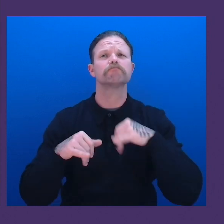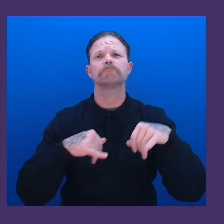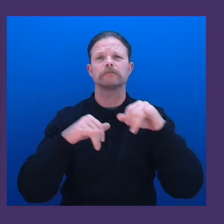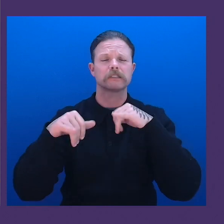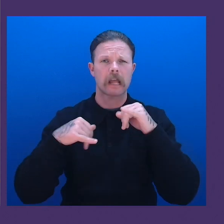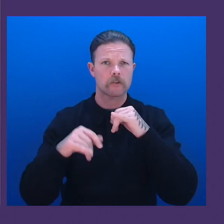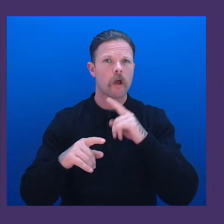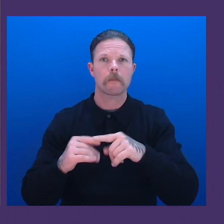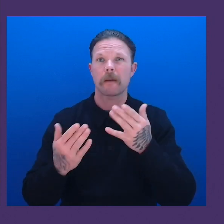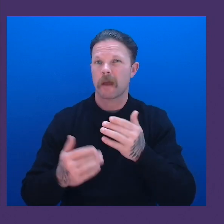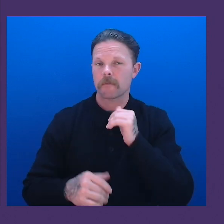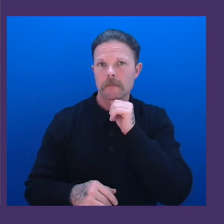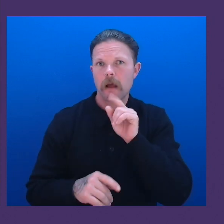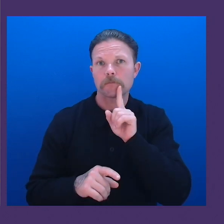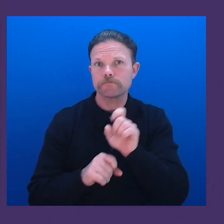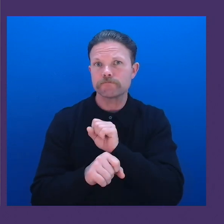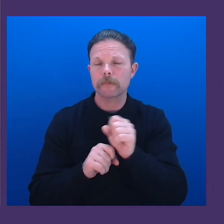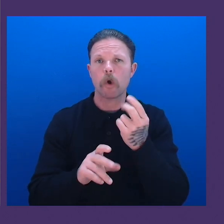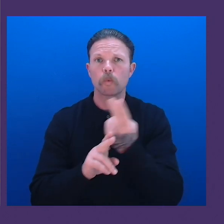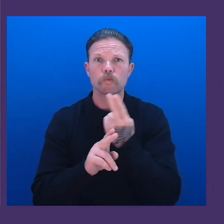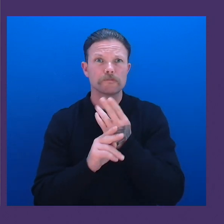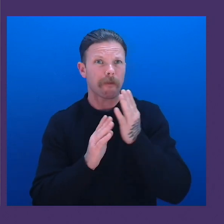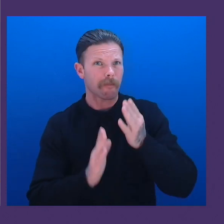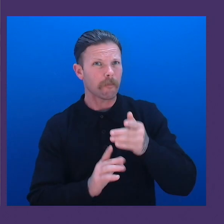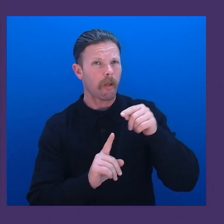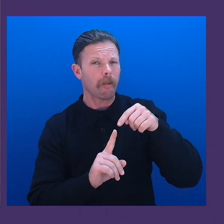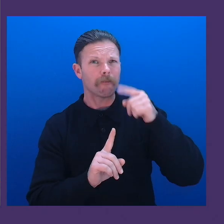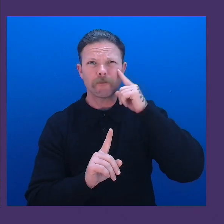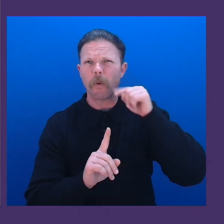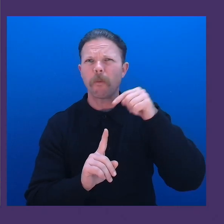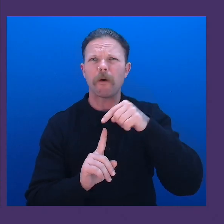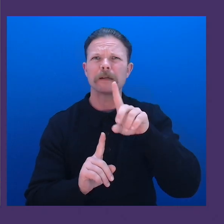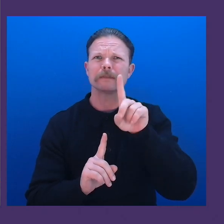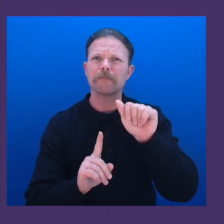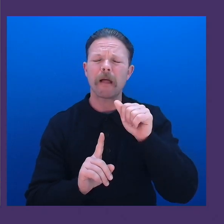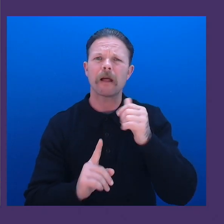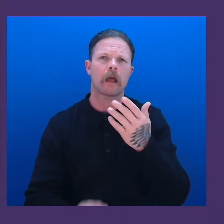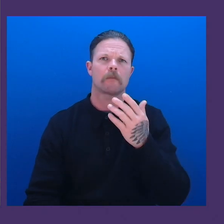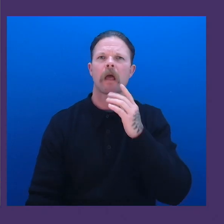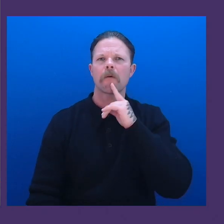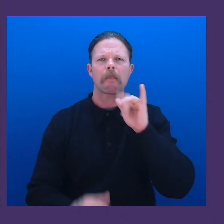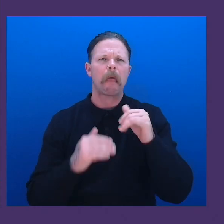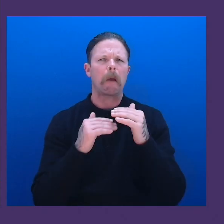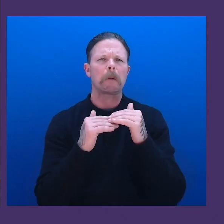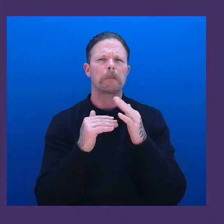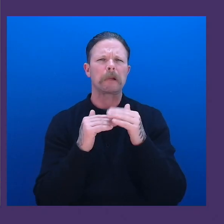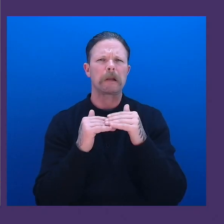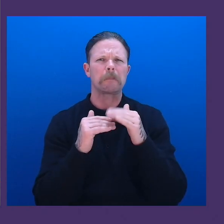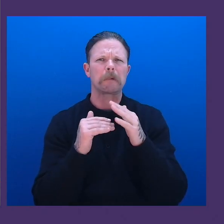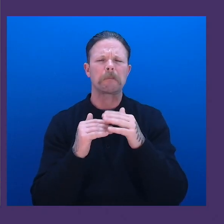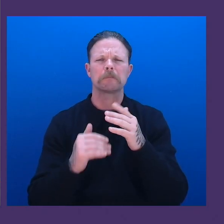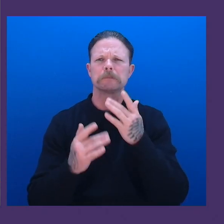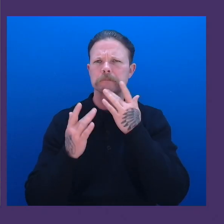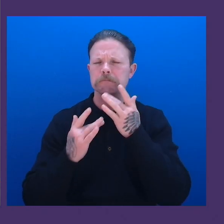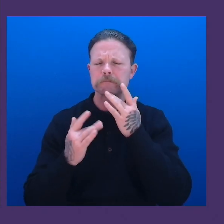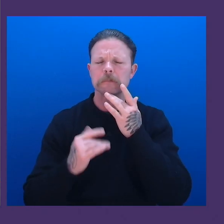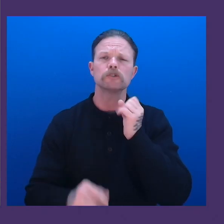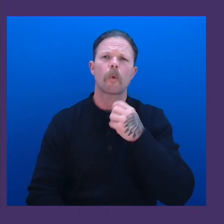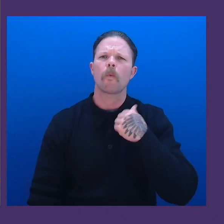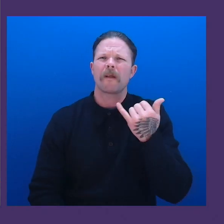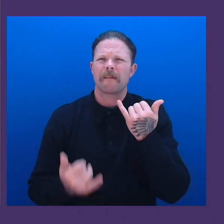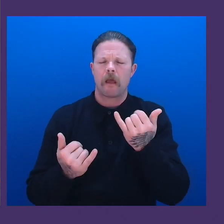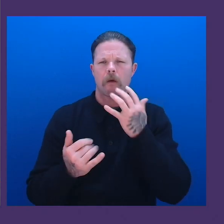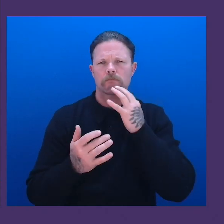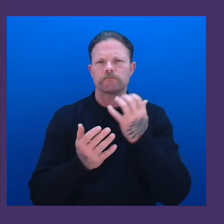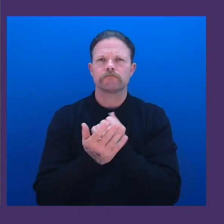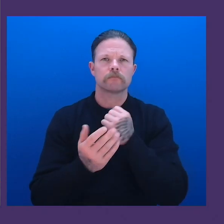with disabilities because the standards require only the bare minimum. So for this session, we're going to provide guidance on what